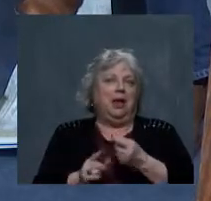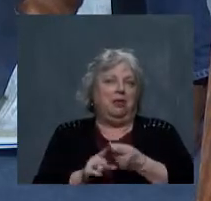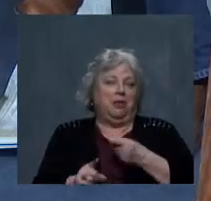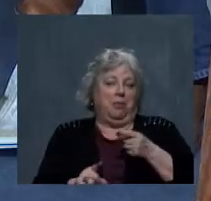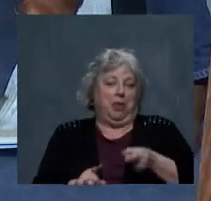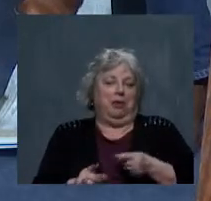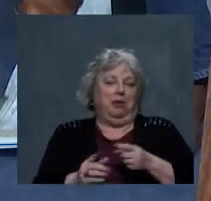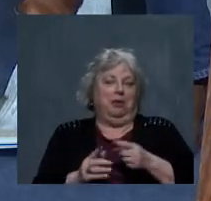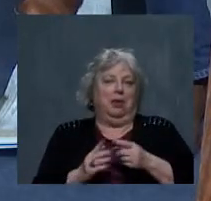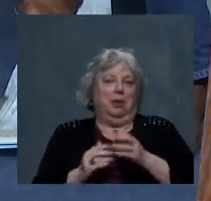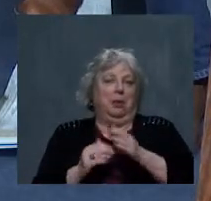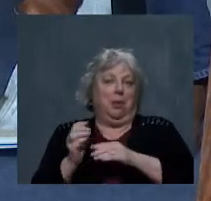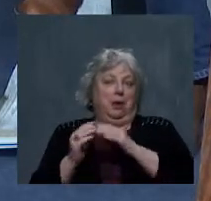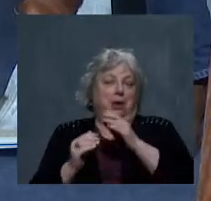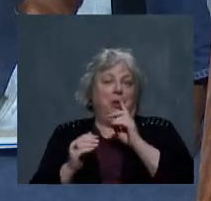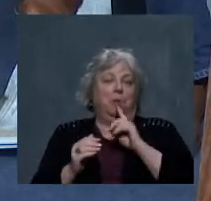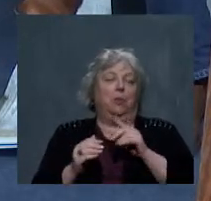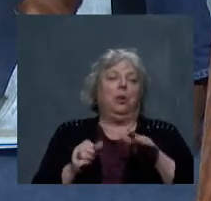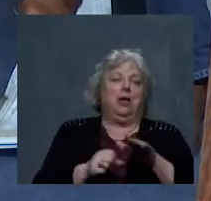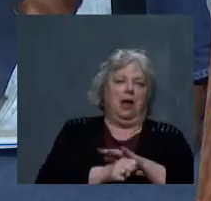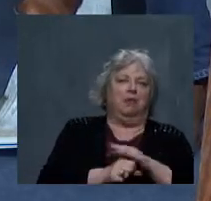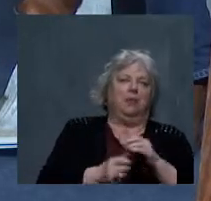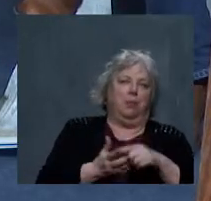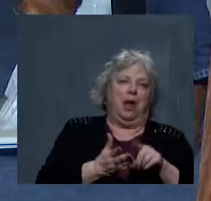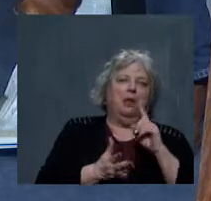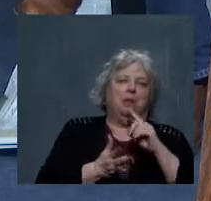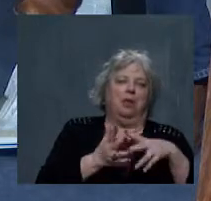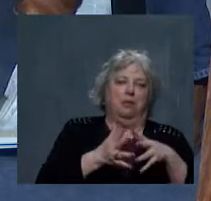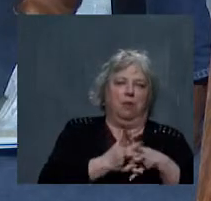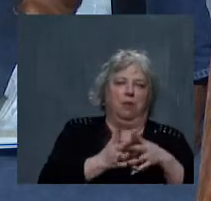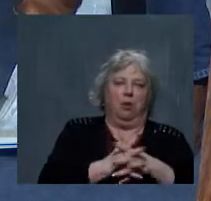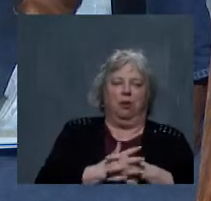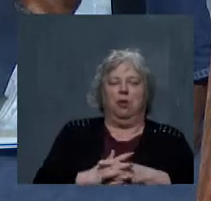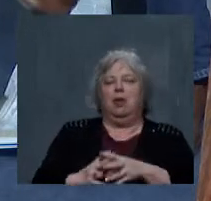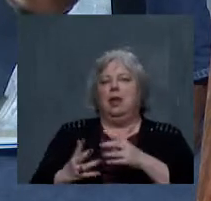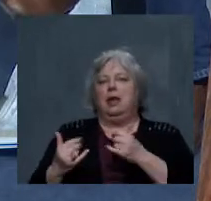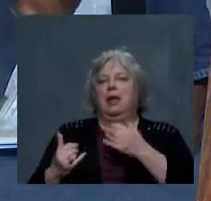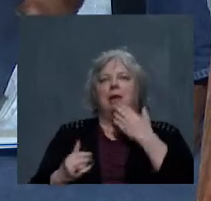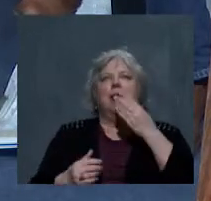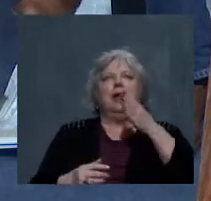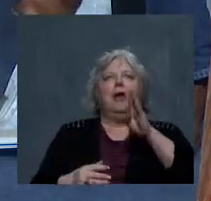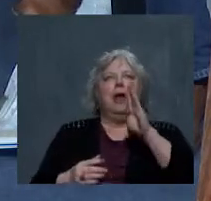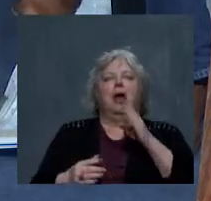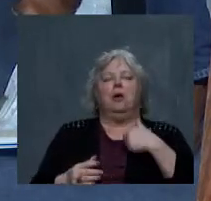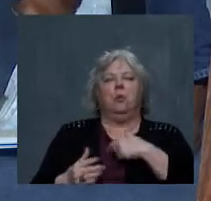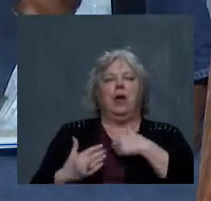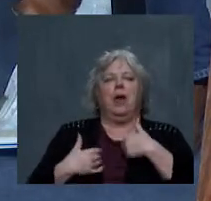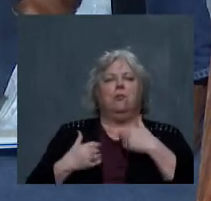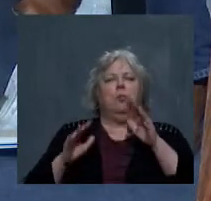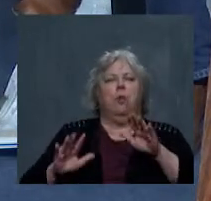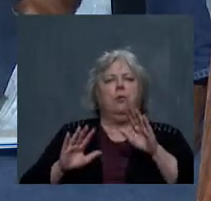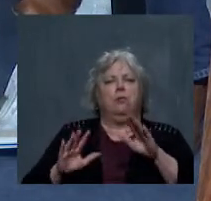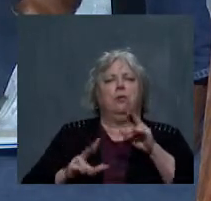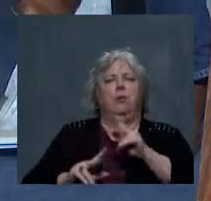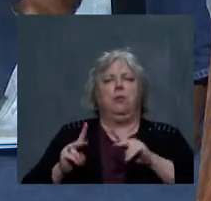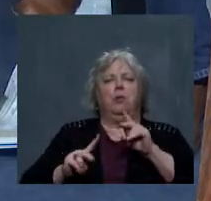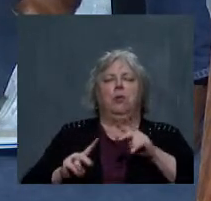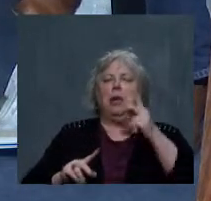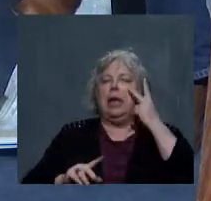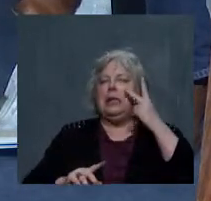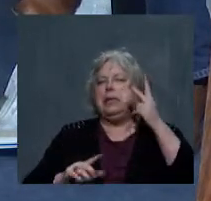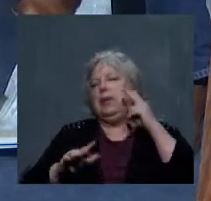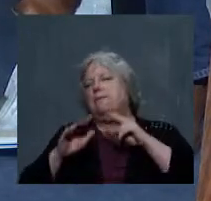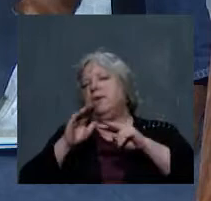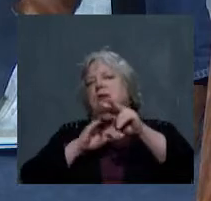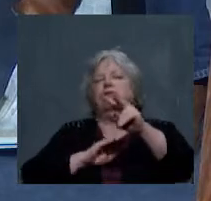program. Now, thank God, we've got some wonderful people that see vision and see the impact of our school systems on